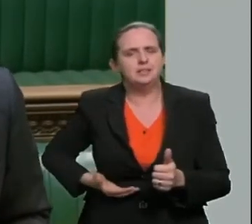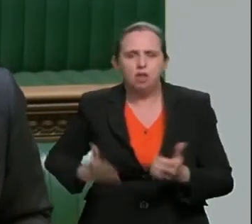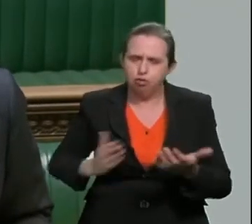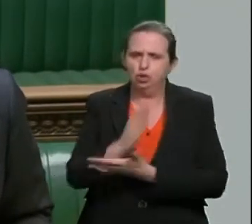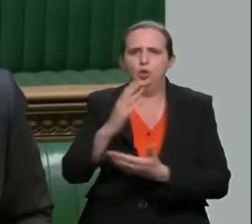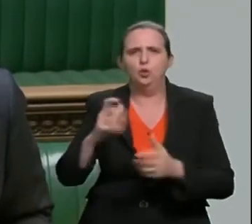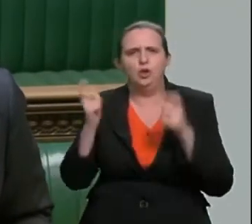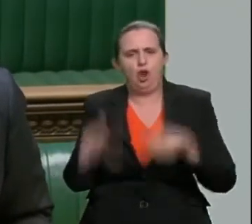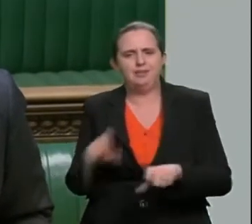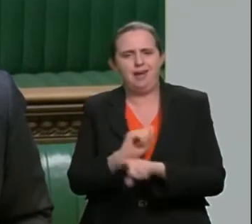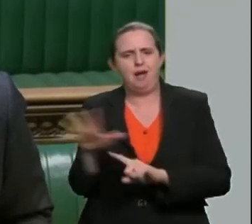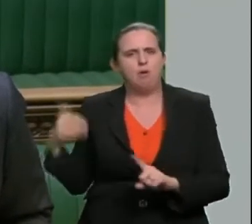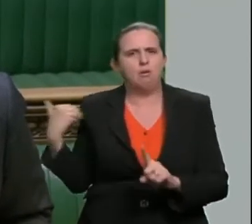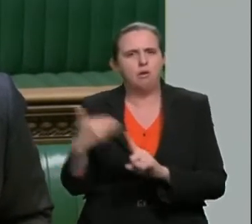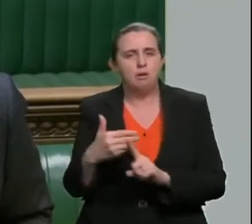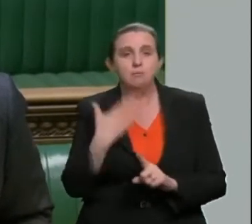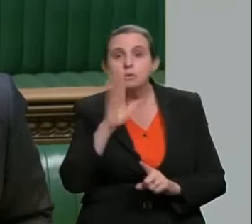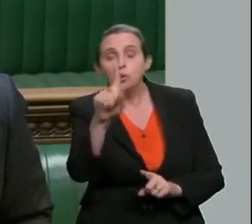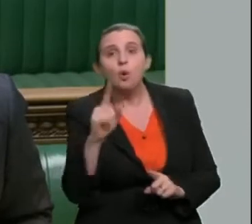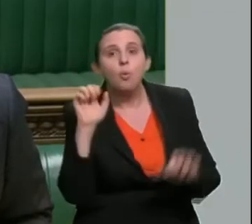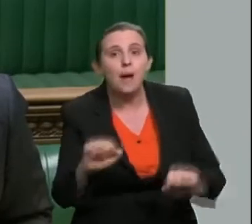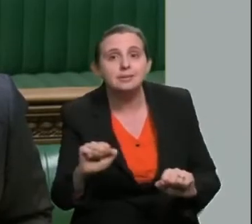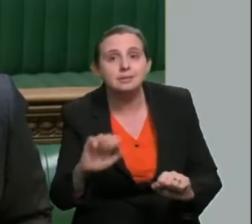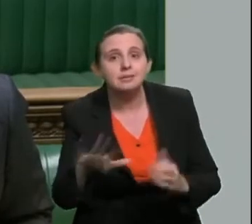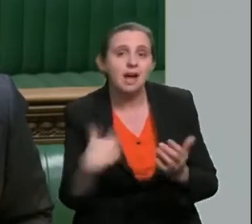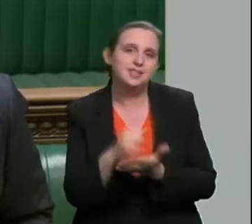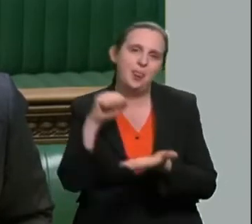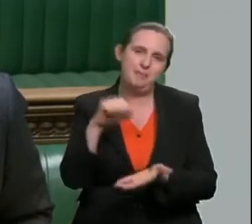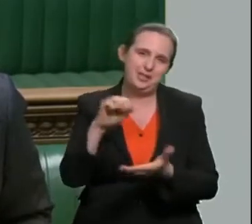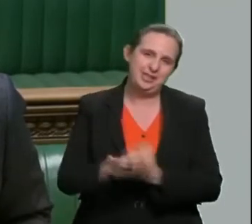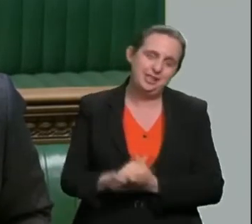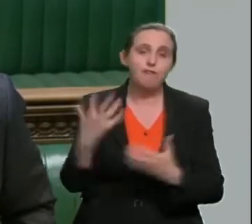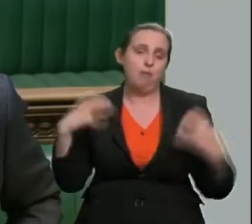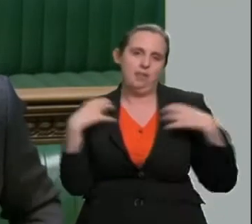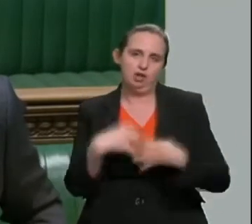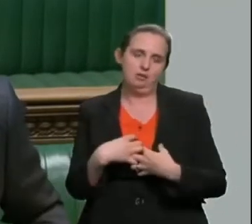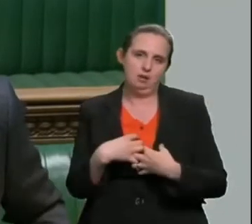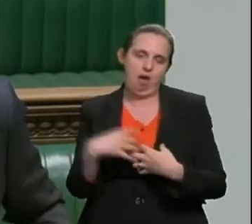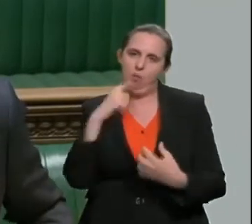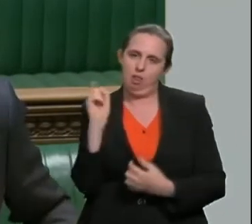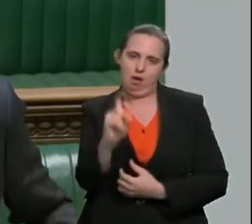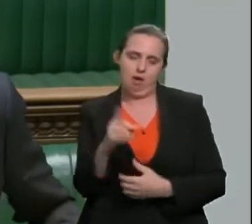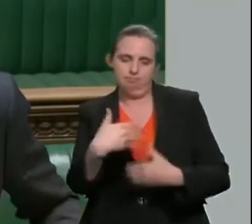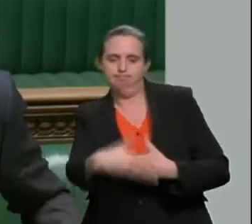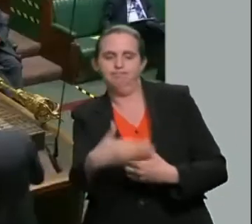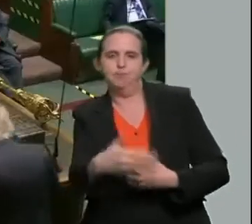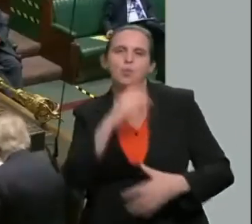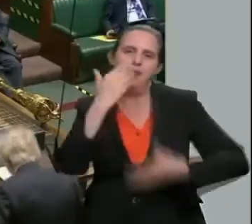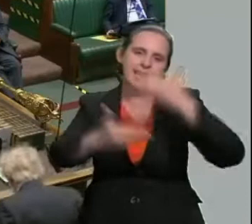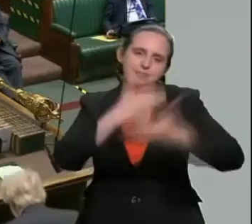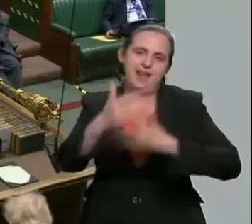what we will continue to do, but he should wait until the budget for the Chancellor to explain exactly what we're going to do.